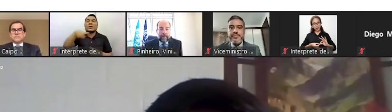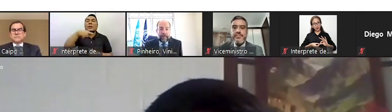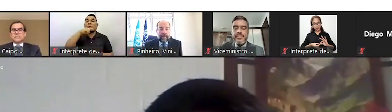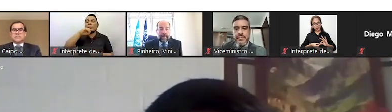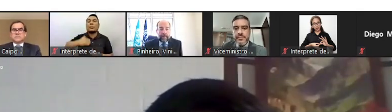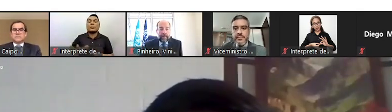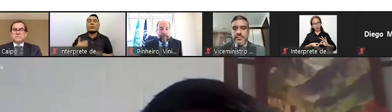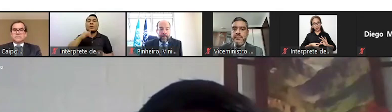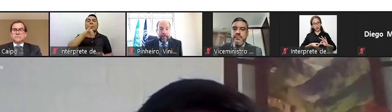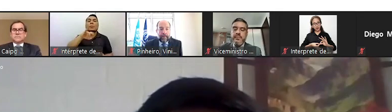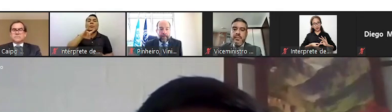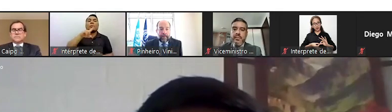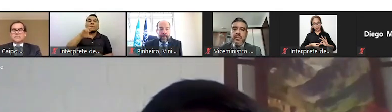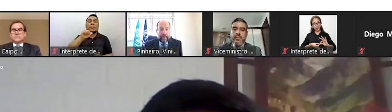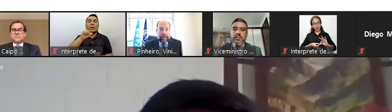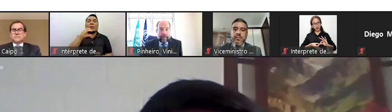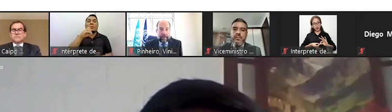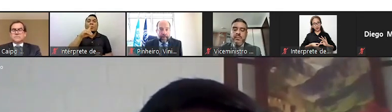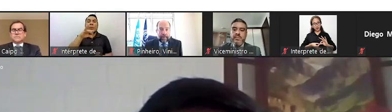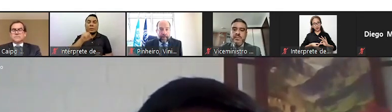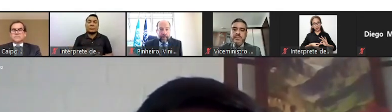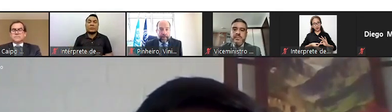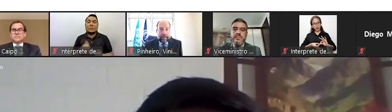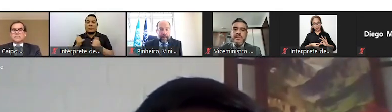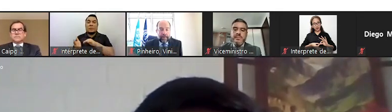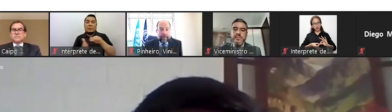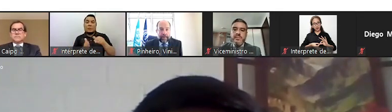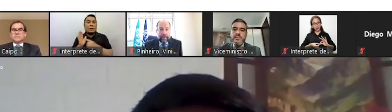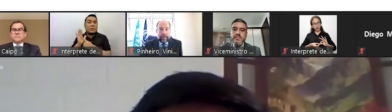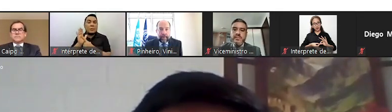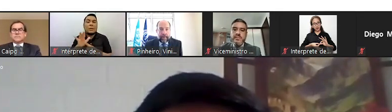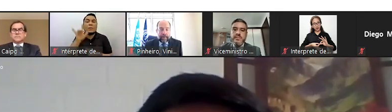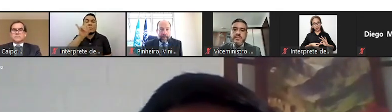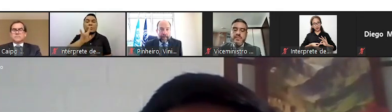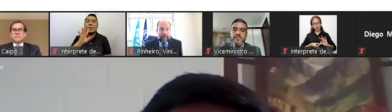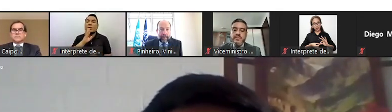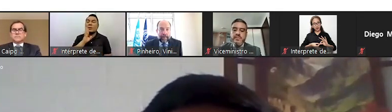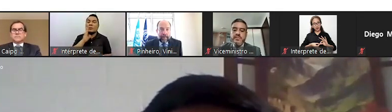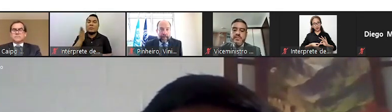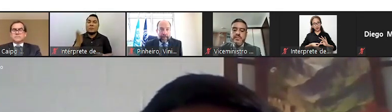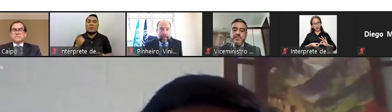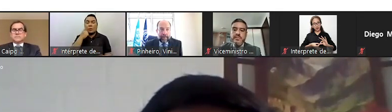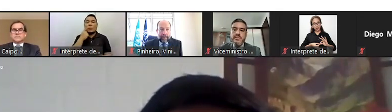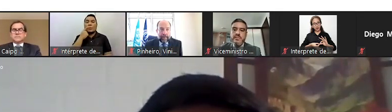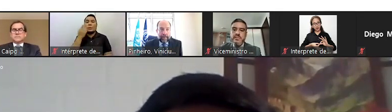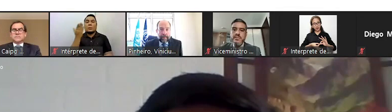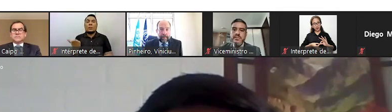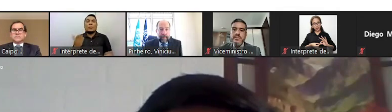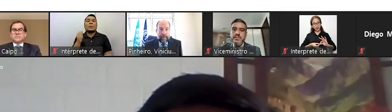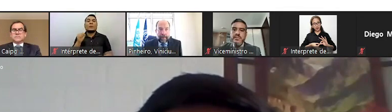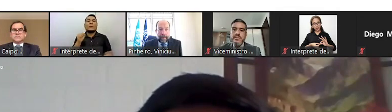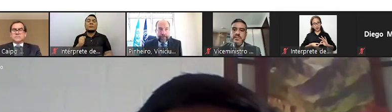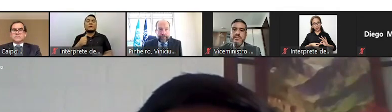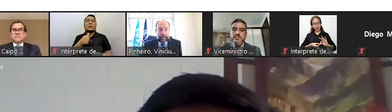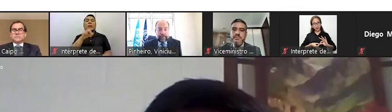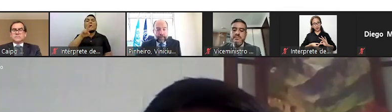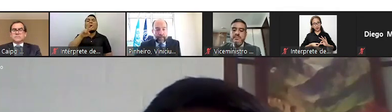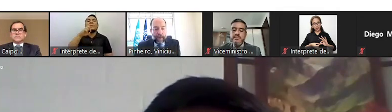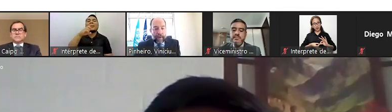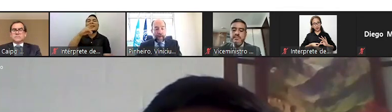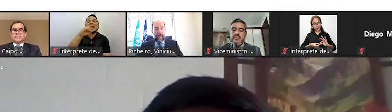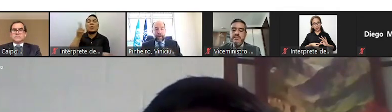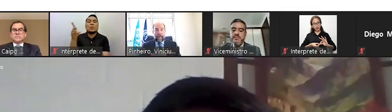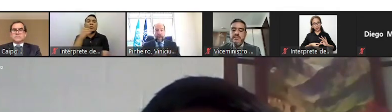we say the participation of miss julia cuadros and now we would like to hand the floor over to mr venezia